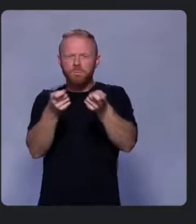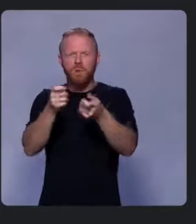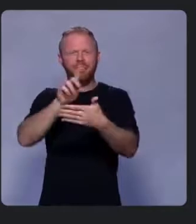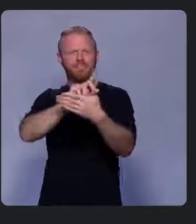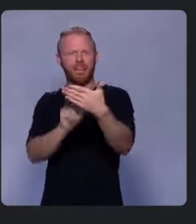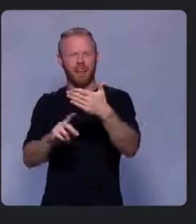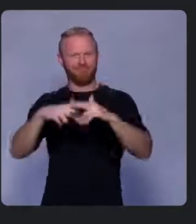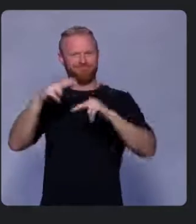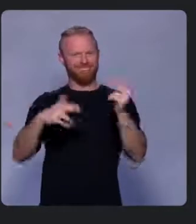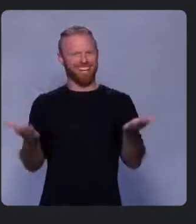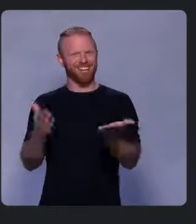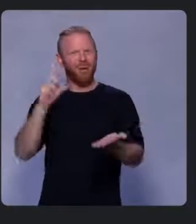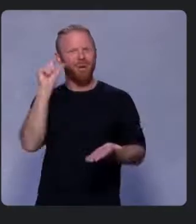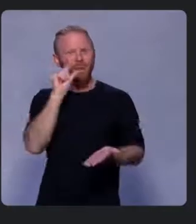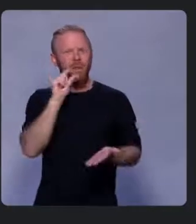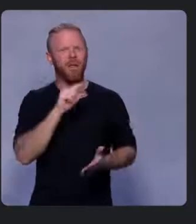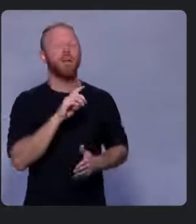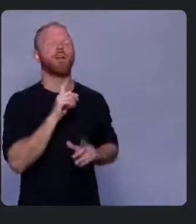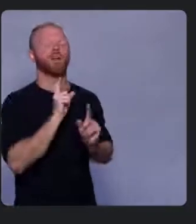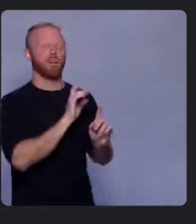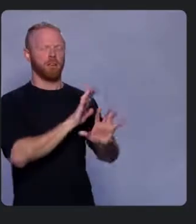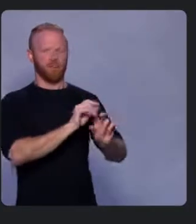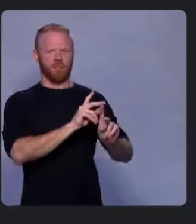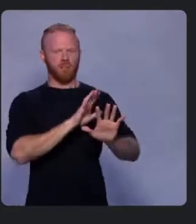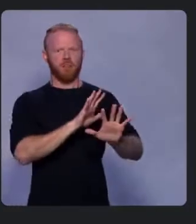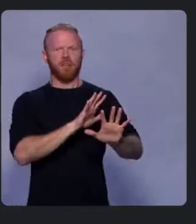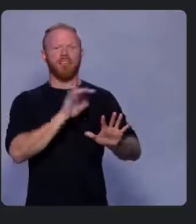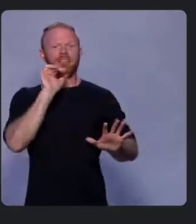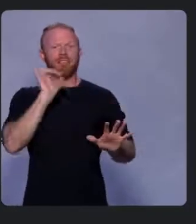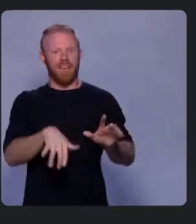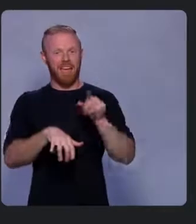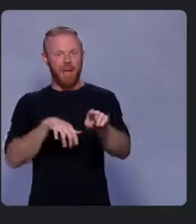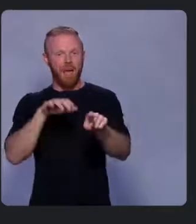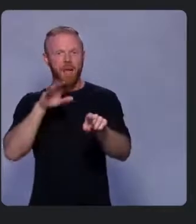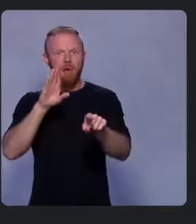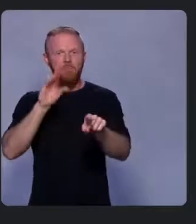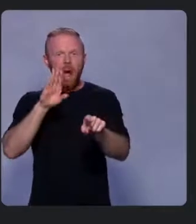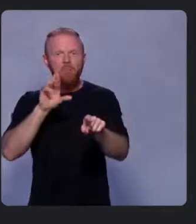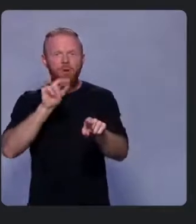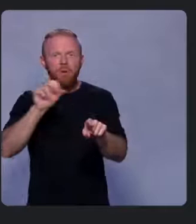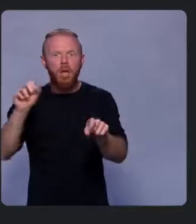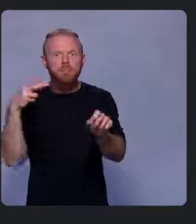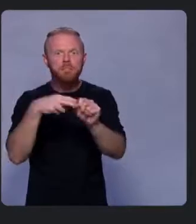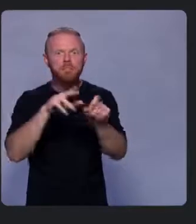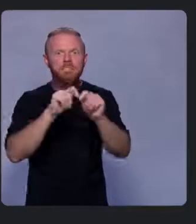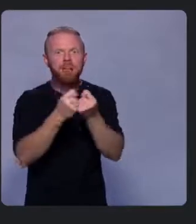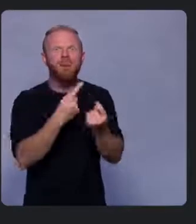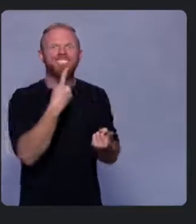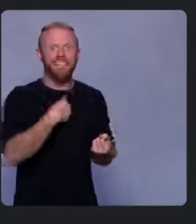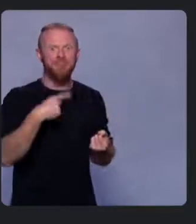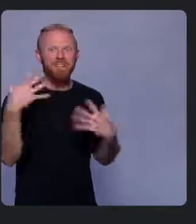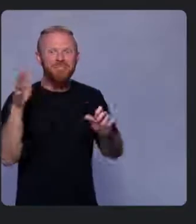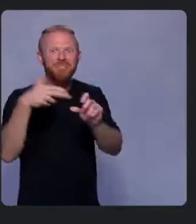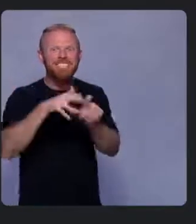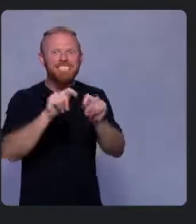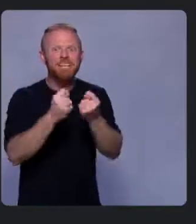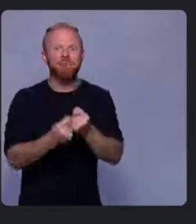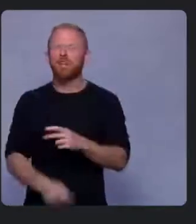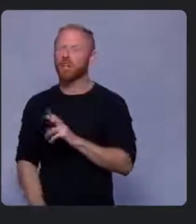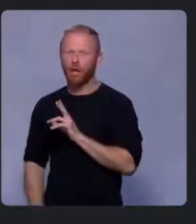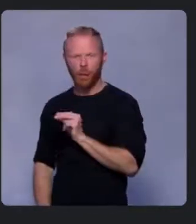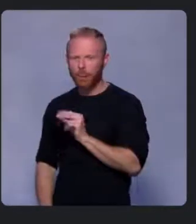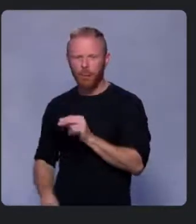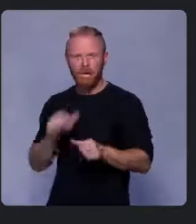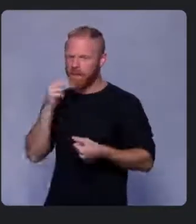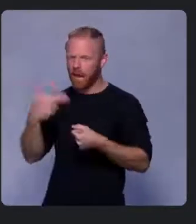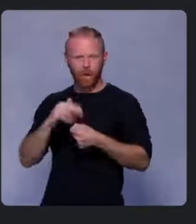Google. Wait. Is this a Bob Ross? Is he on the team? Tell me he's on the team. He's not on the team. Okay. But this